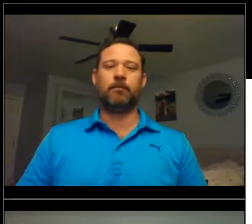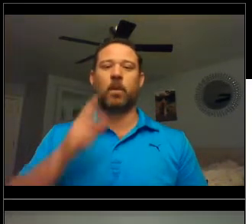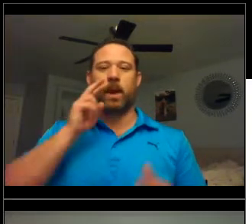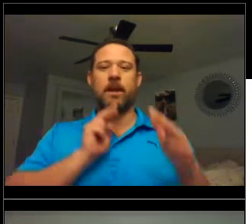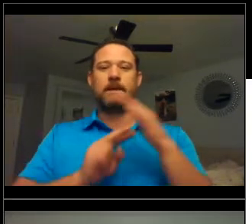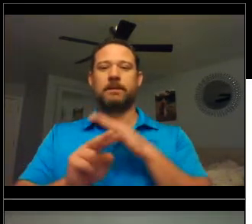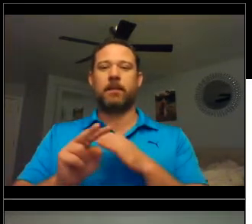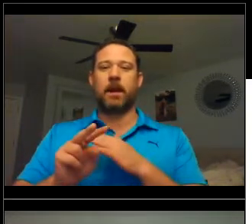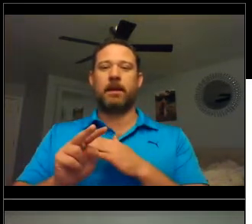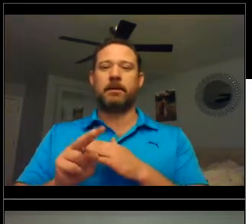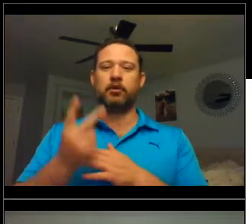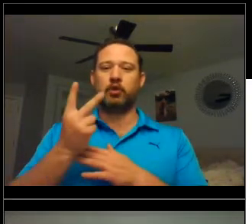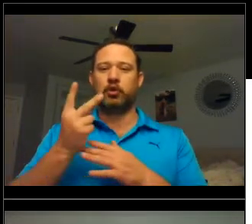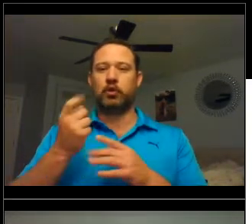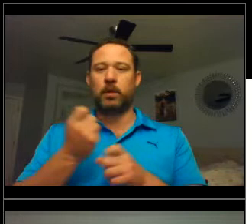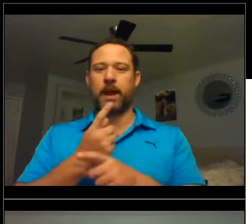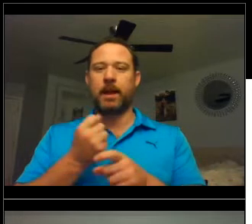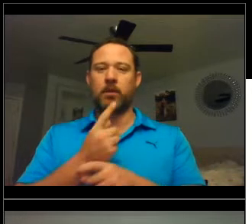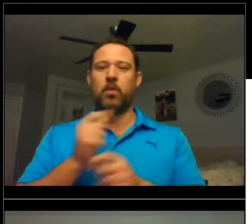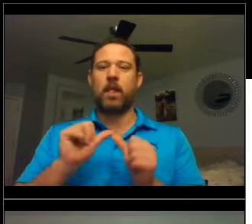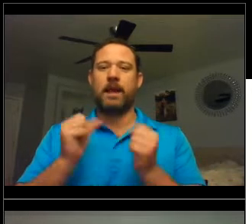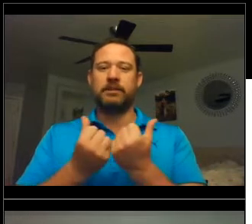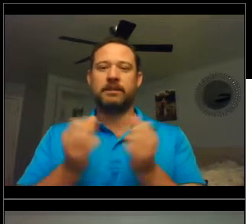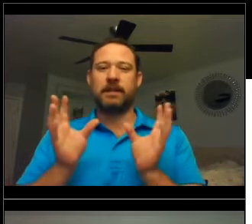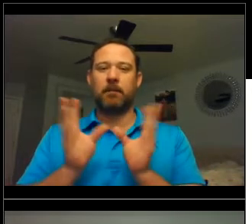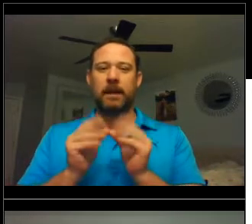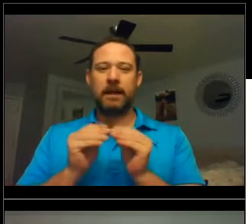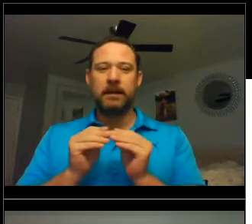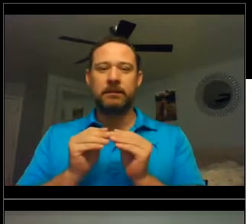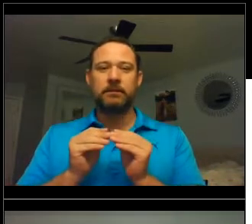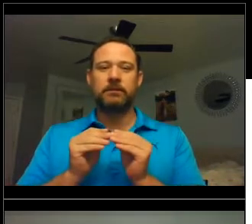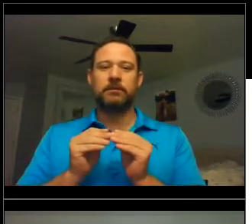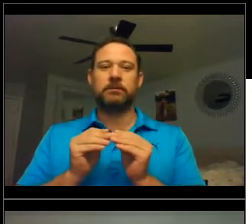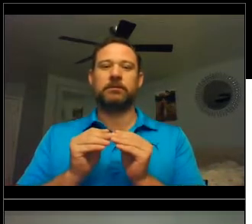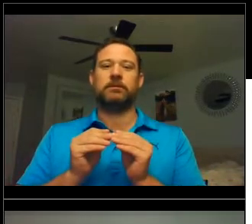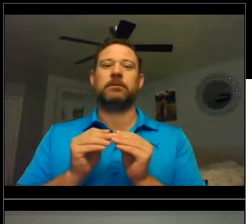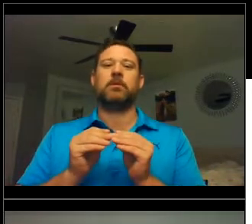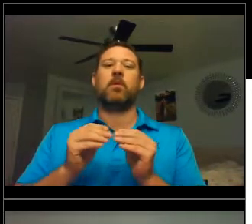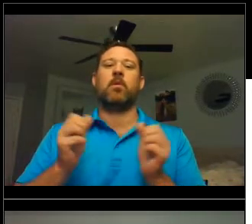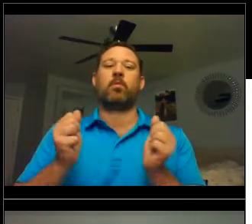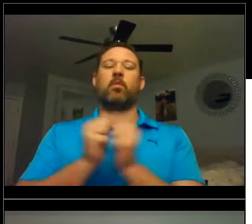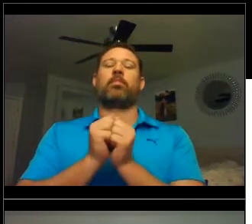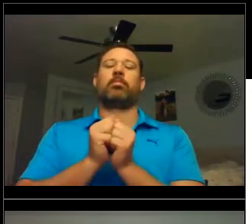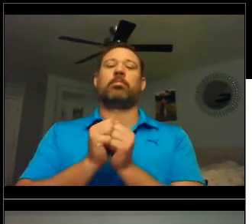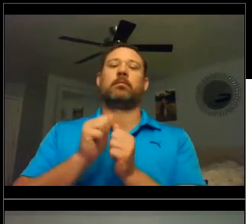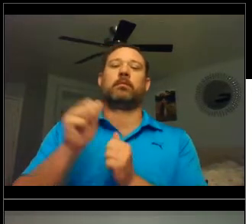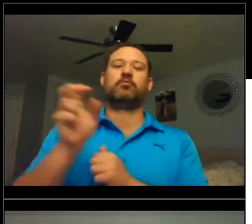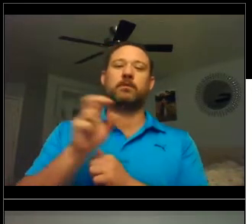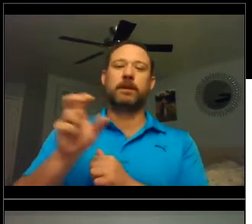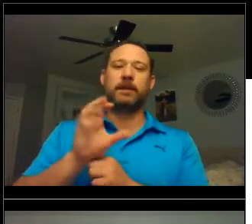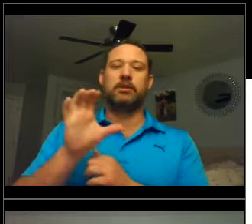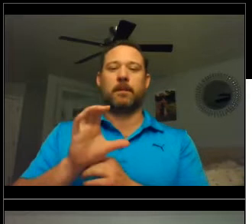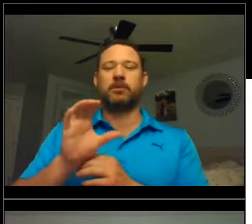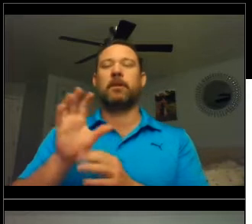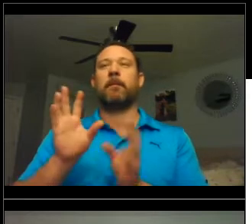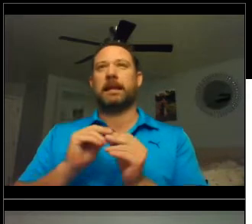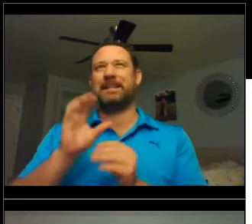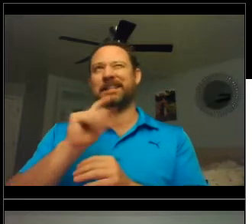holding 2 annual joint agency meetings held kind of in conjunction with Transportation Commission